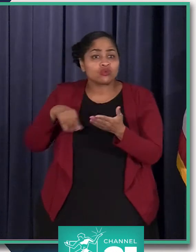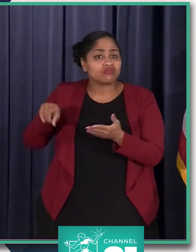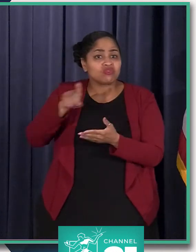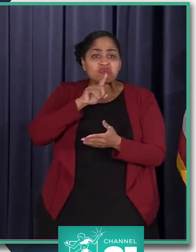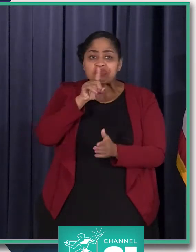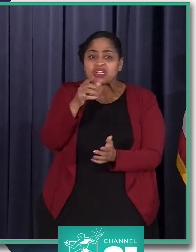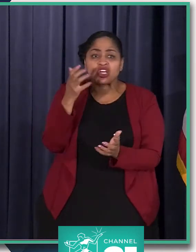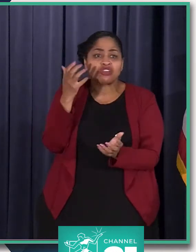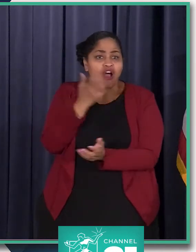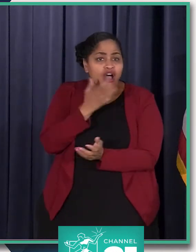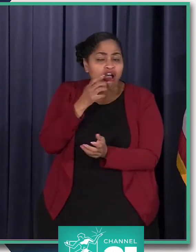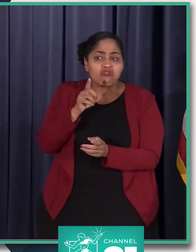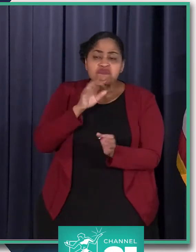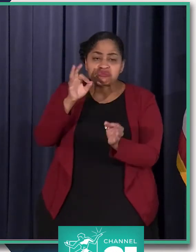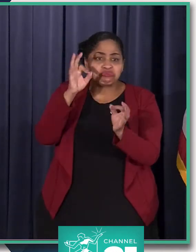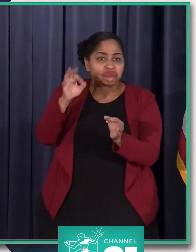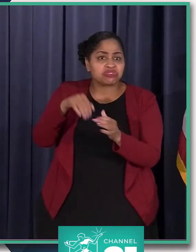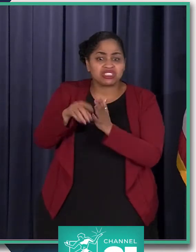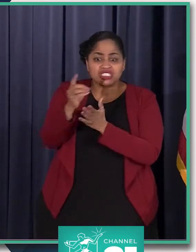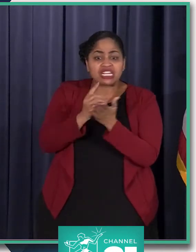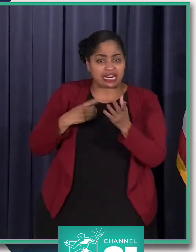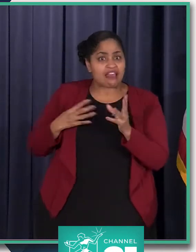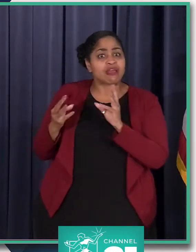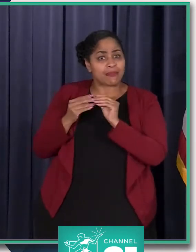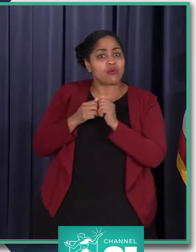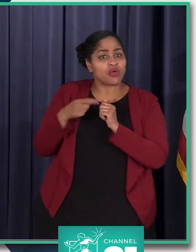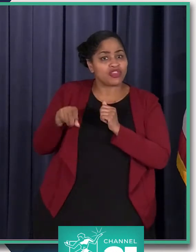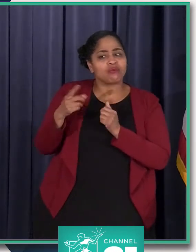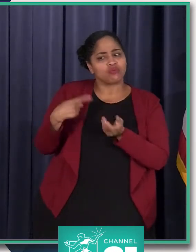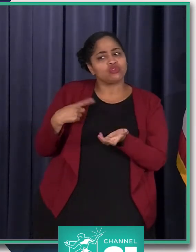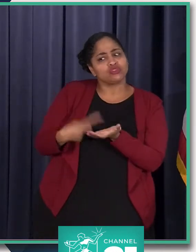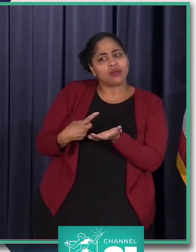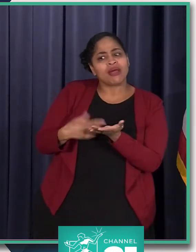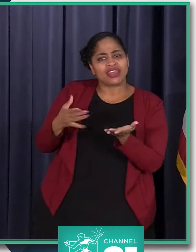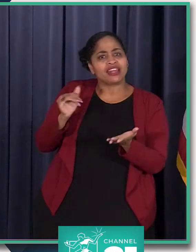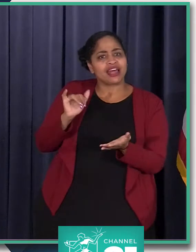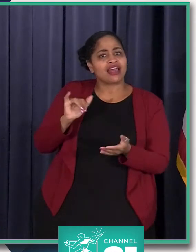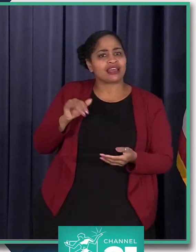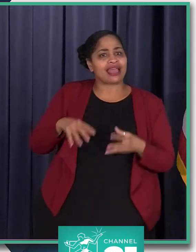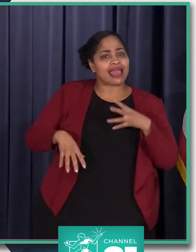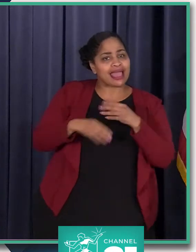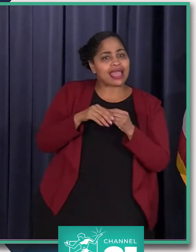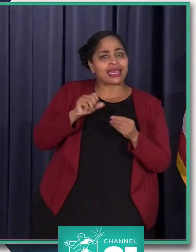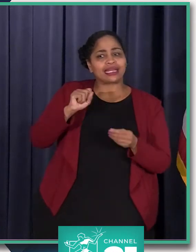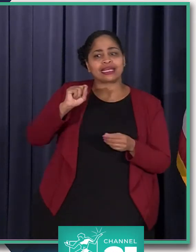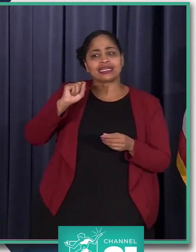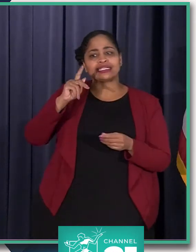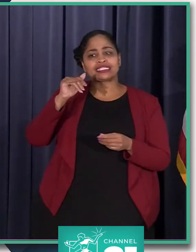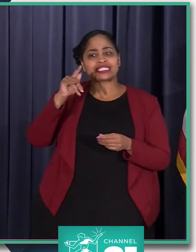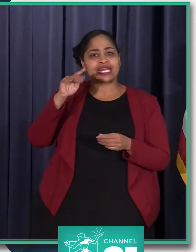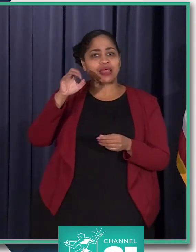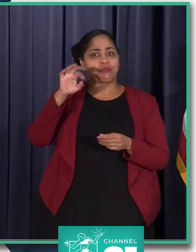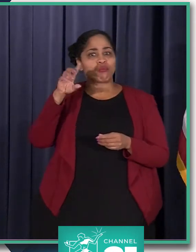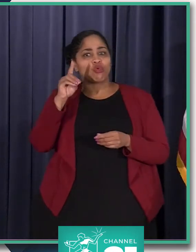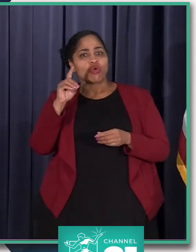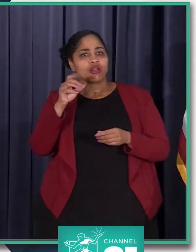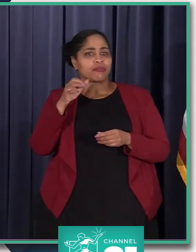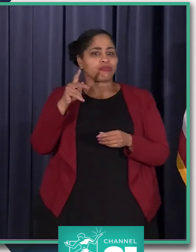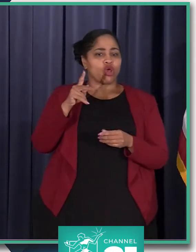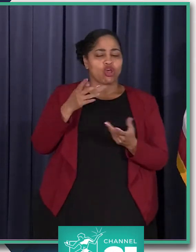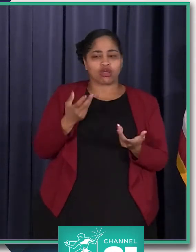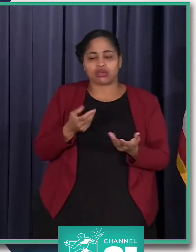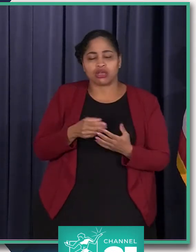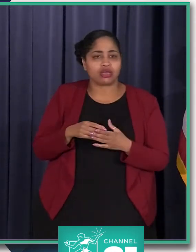terrific in the design, and I have met with them. And we're talking about things like adding a skateboard park into the nearby park. We're talking